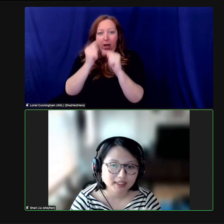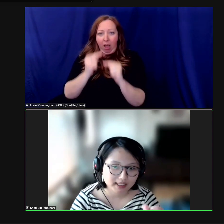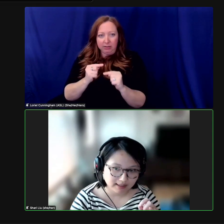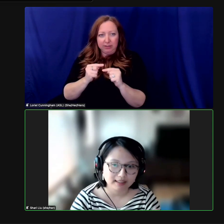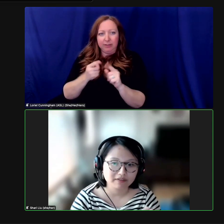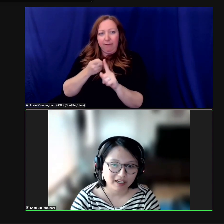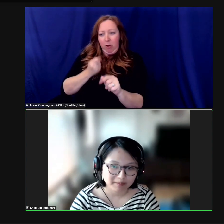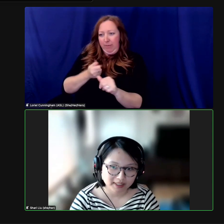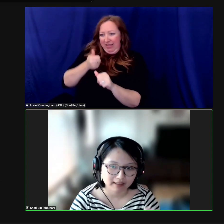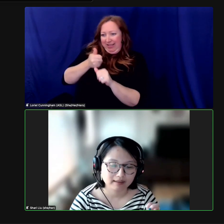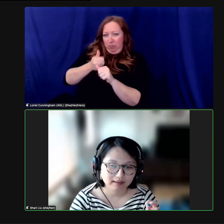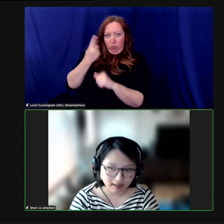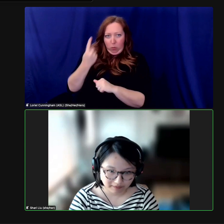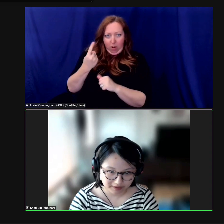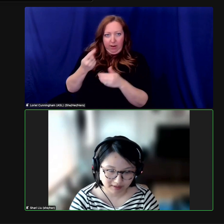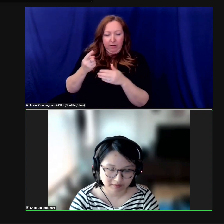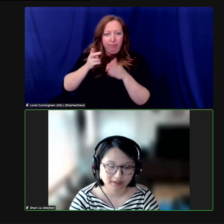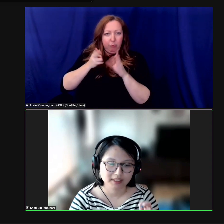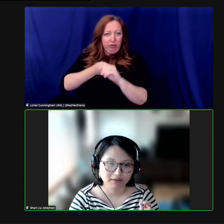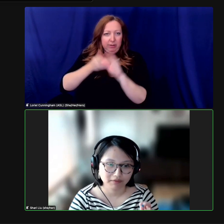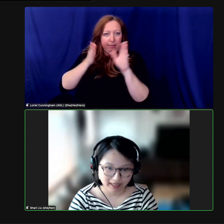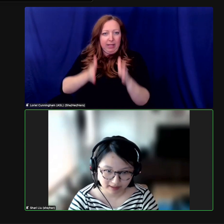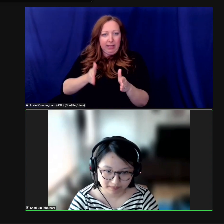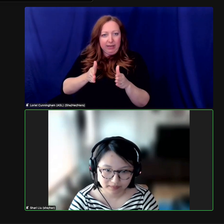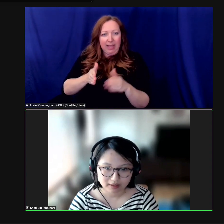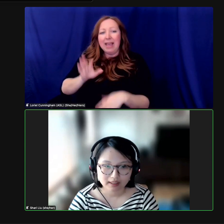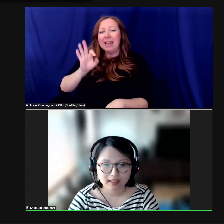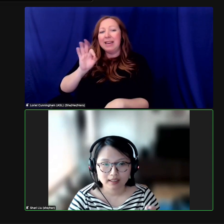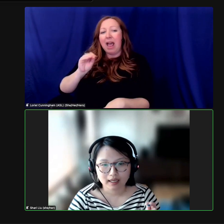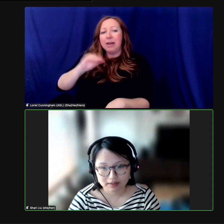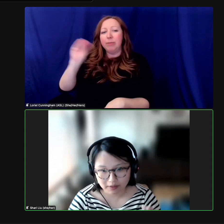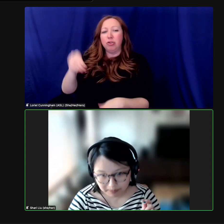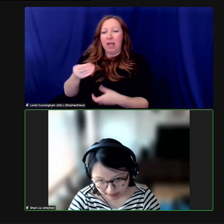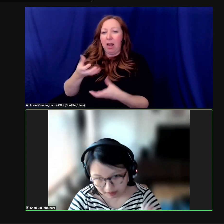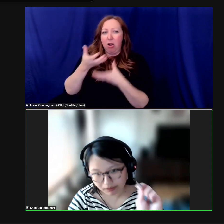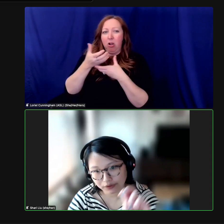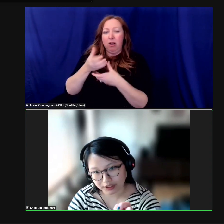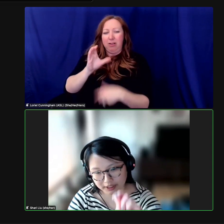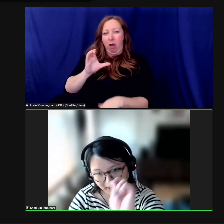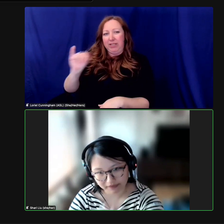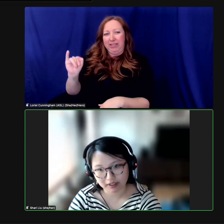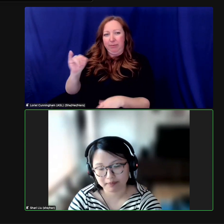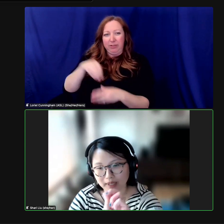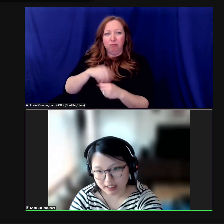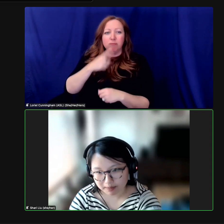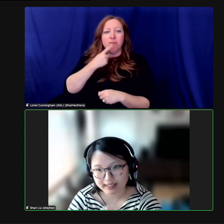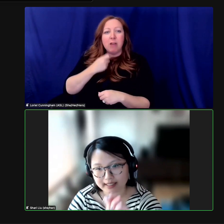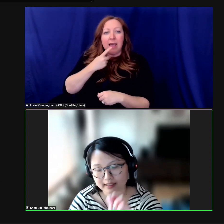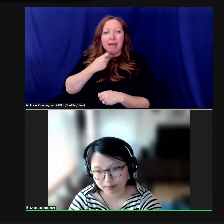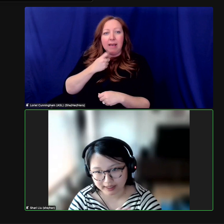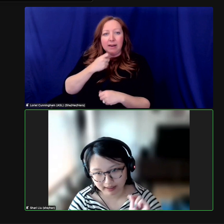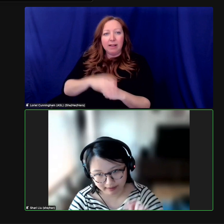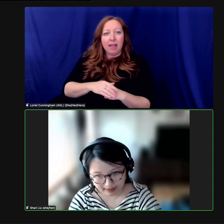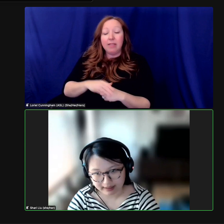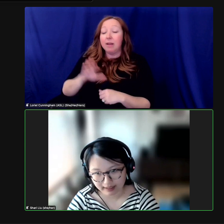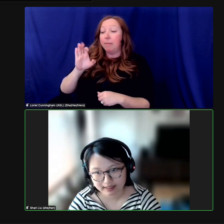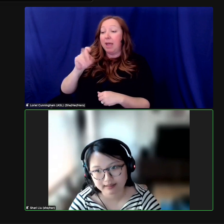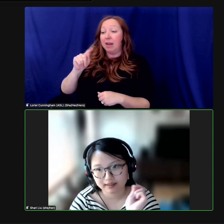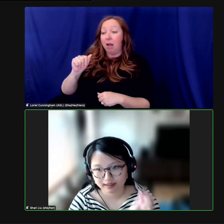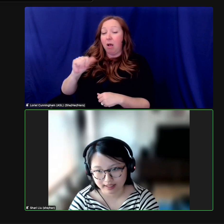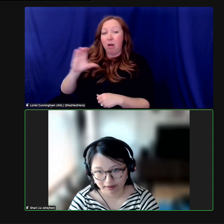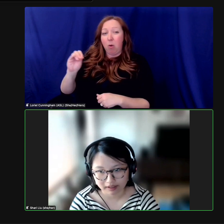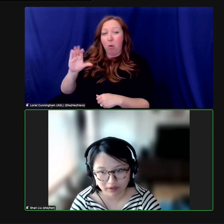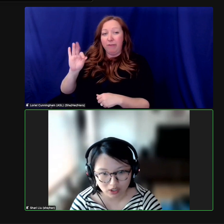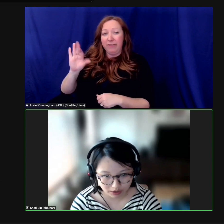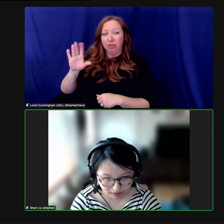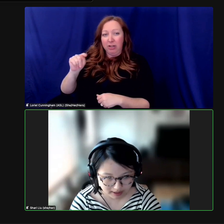within subjects 95% confidence intervals in red. I also have beta coefficients above the box plots that express the effect size